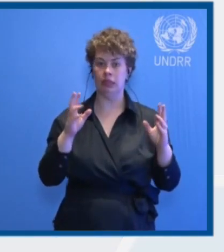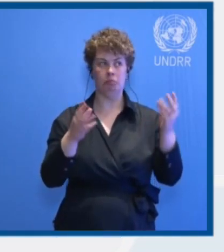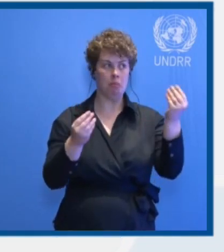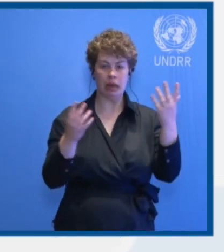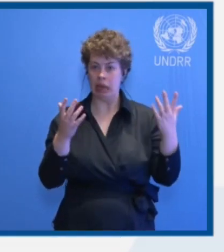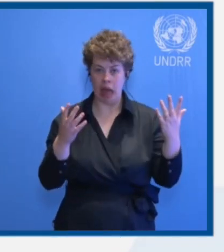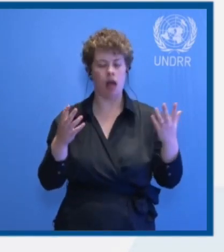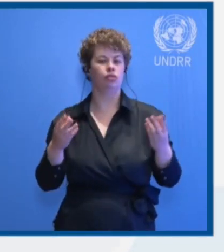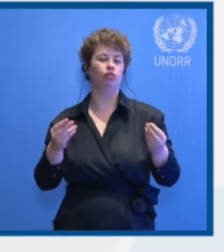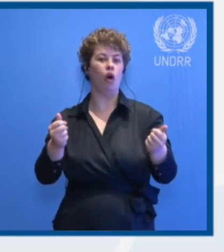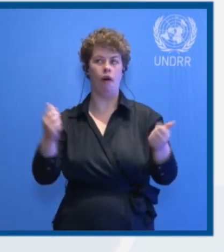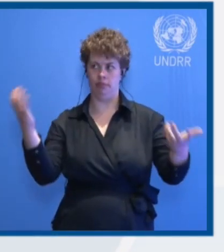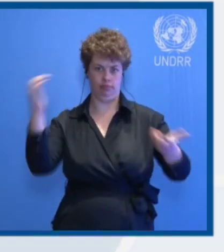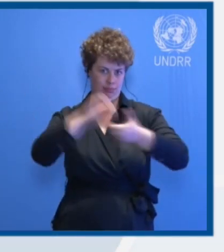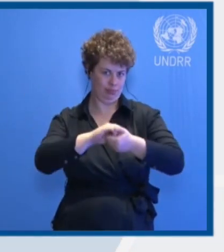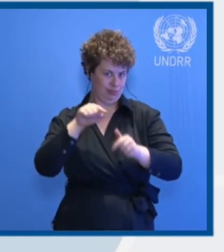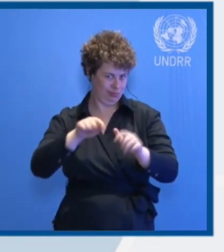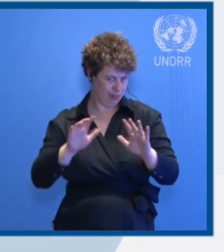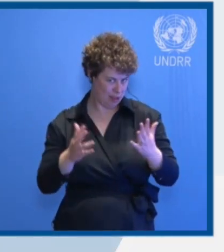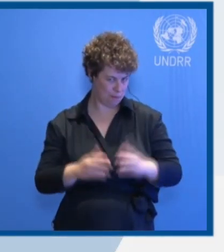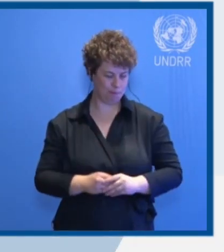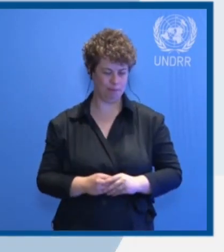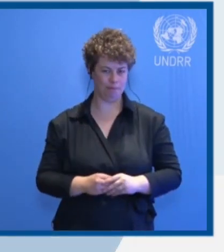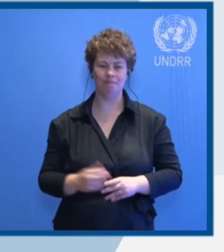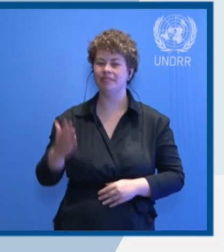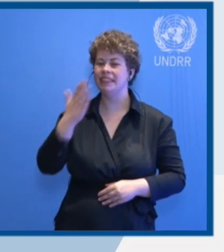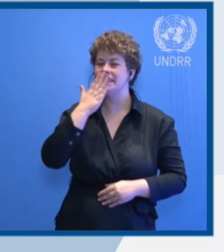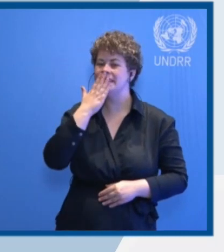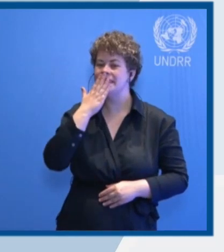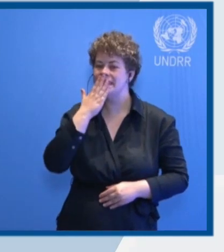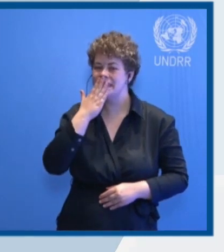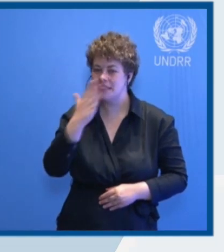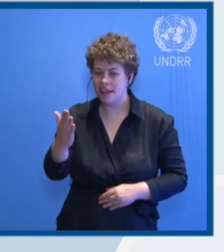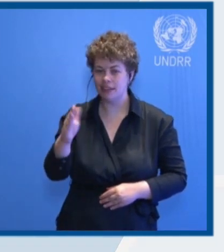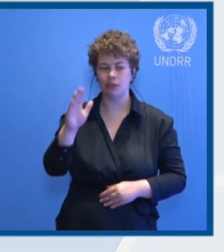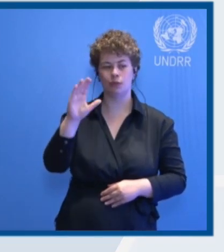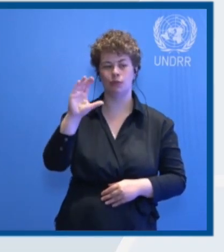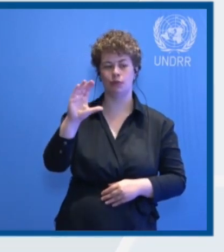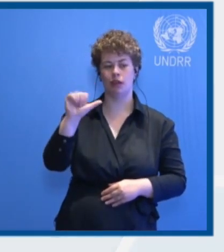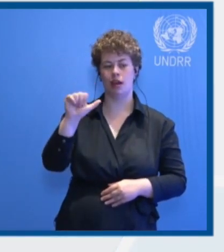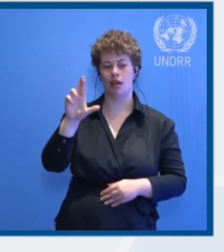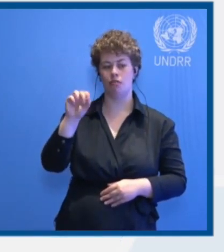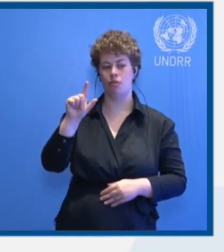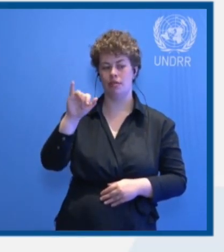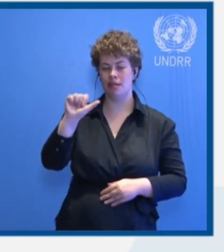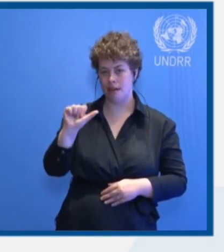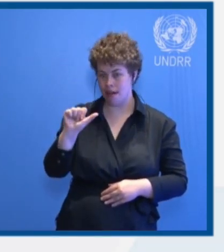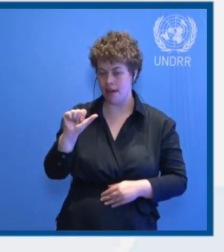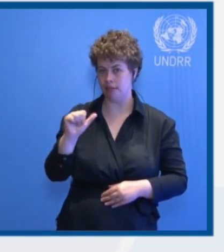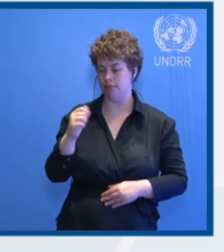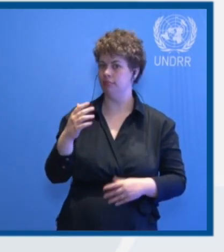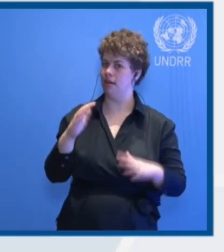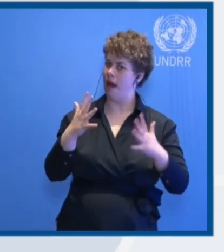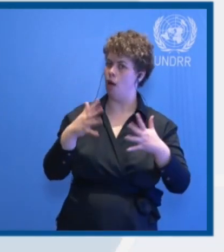Okay, thank you very much, Sonja, with that example, especially around design and cost, and